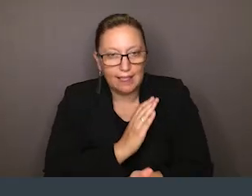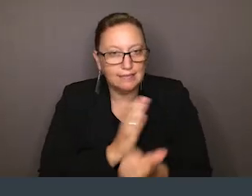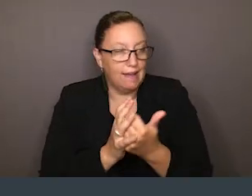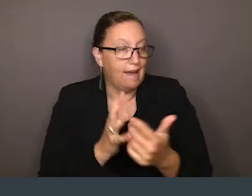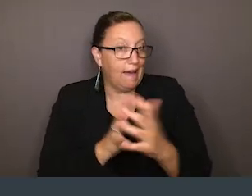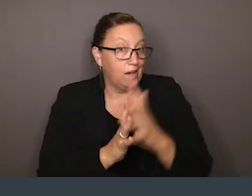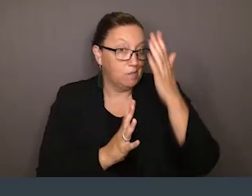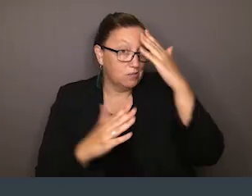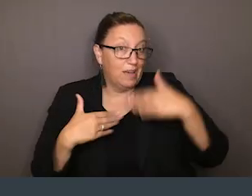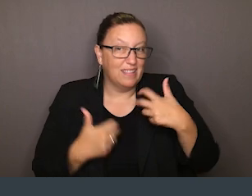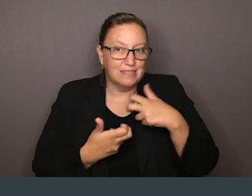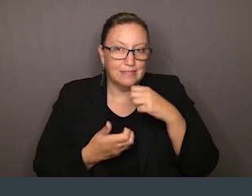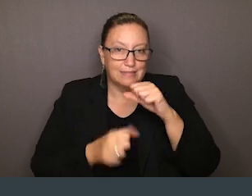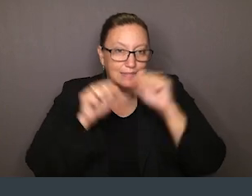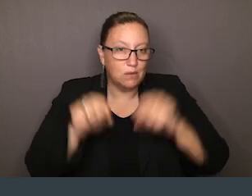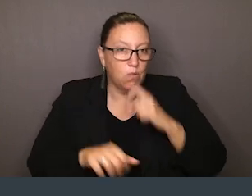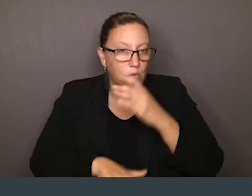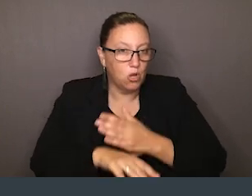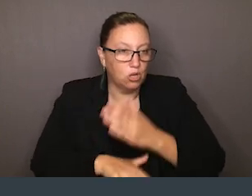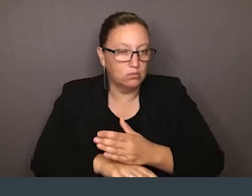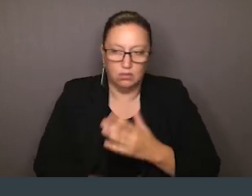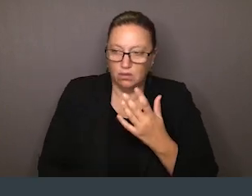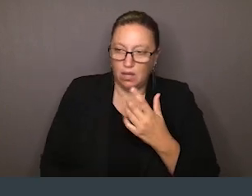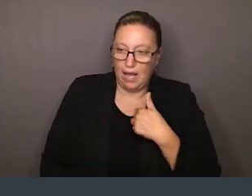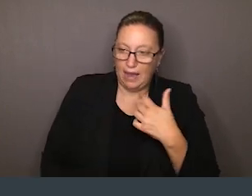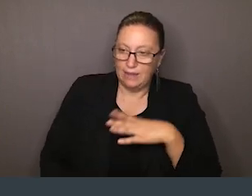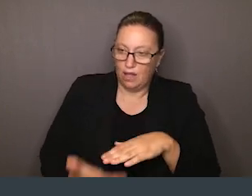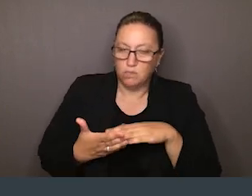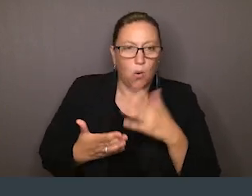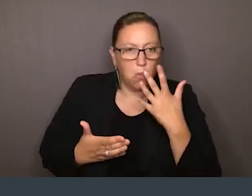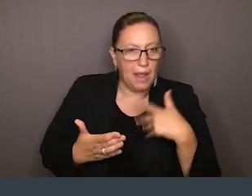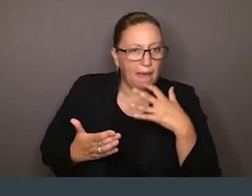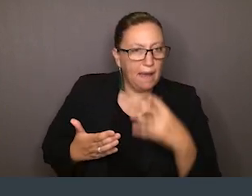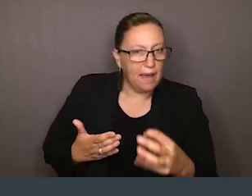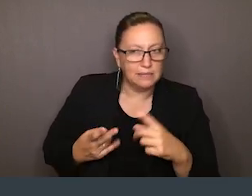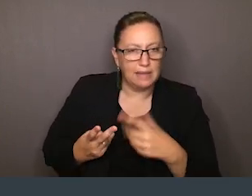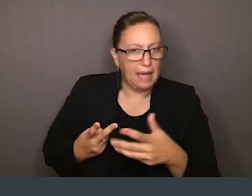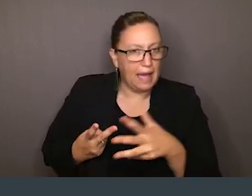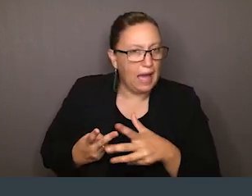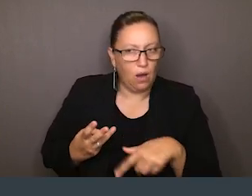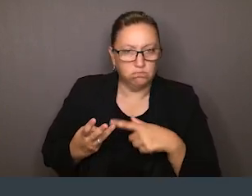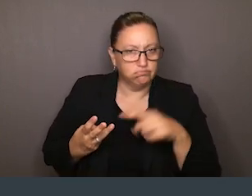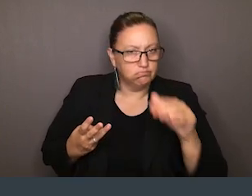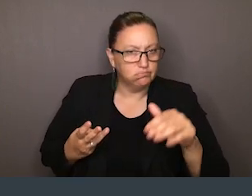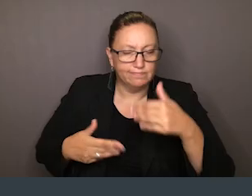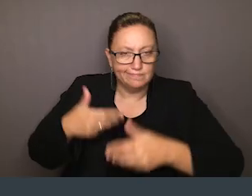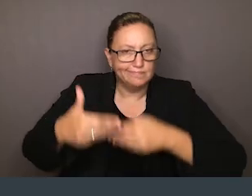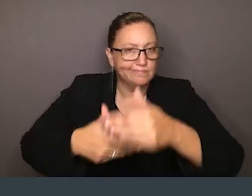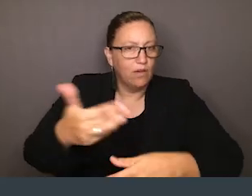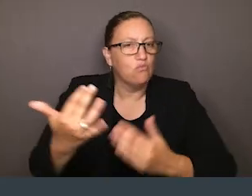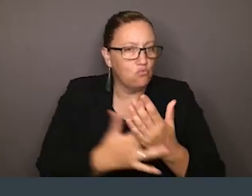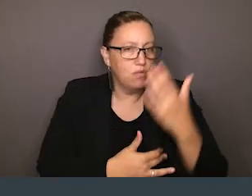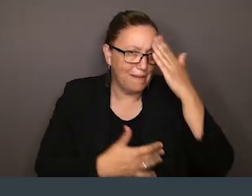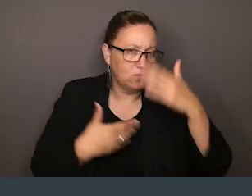works, even when to get help and how to access help at different stages of life and different stages of a mental health journey.